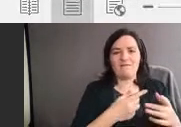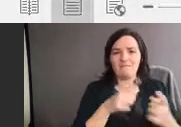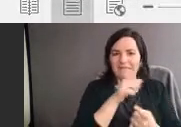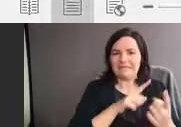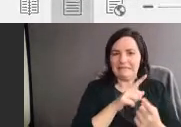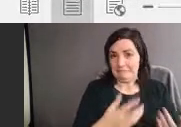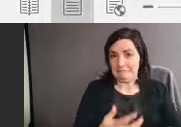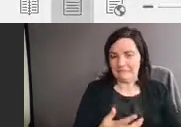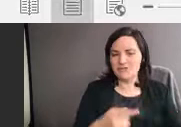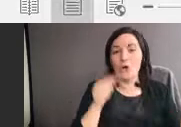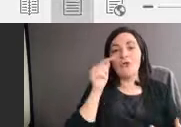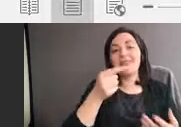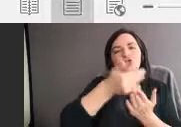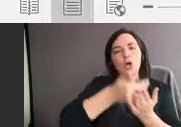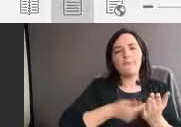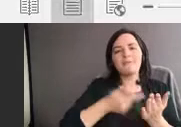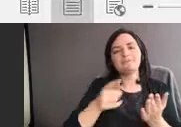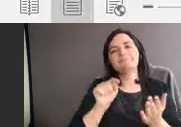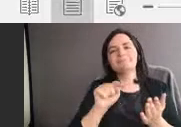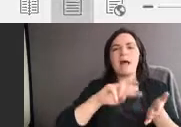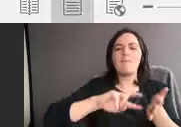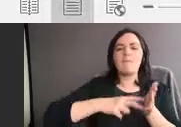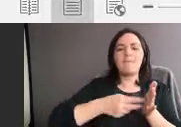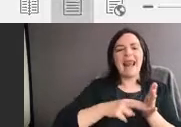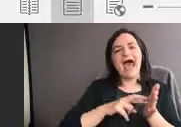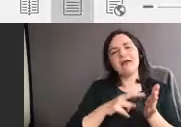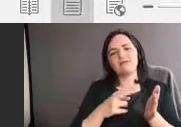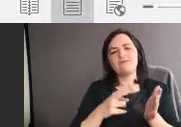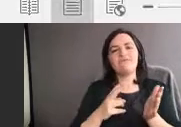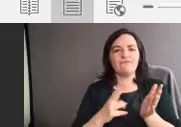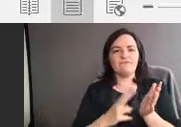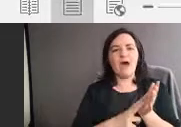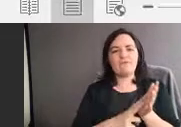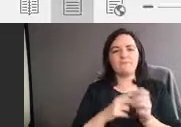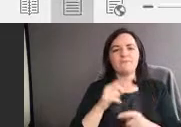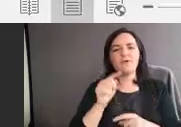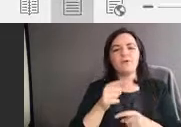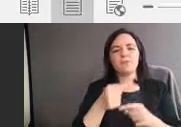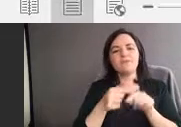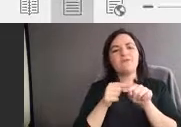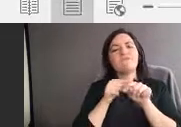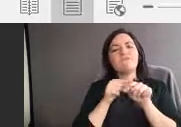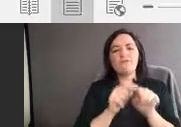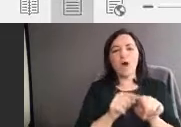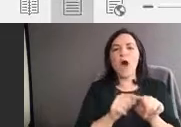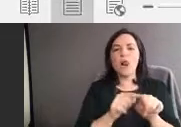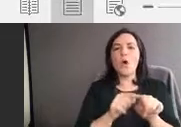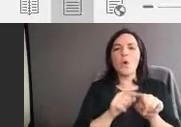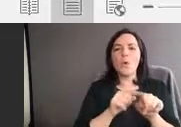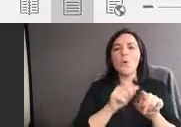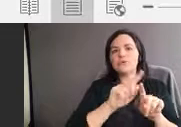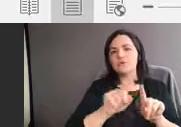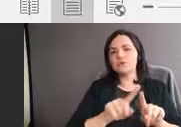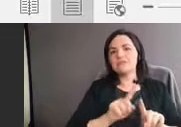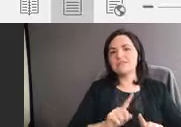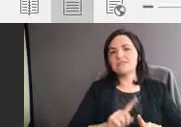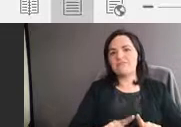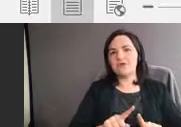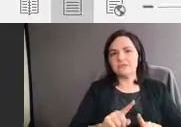document here does, this plan for Viva, this is basically you follow the various requirements